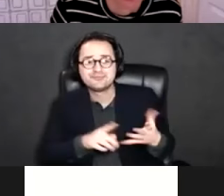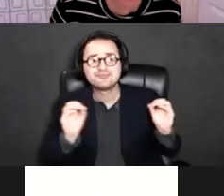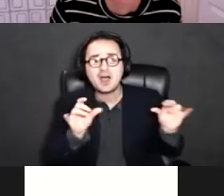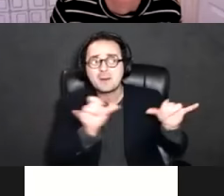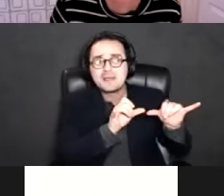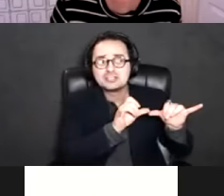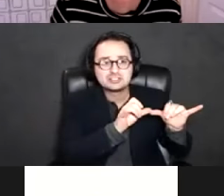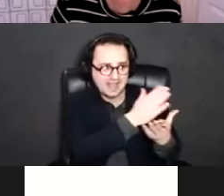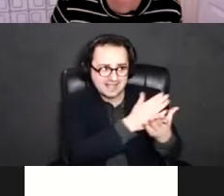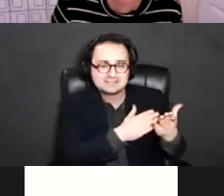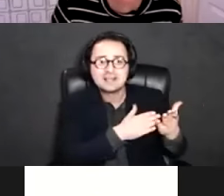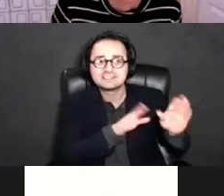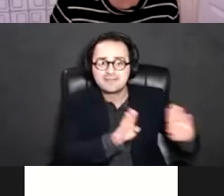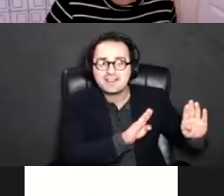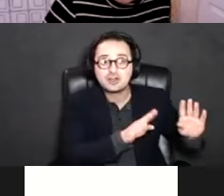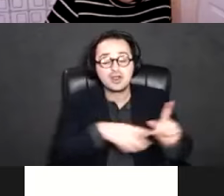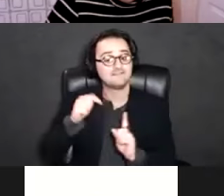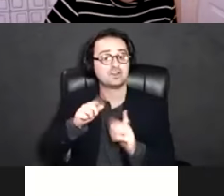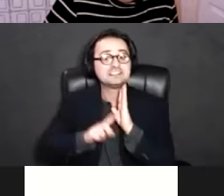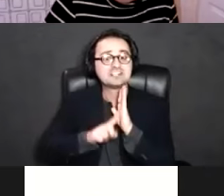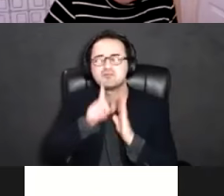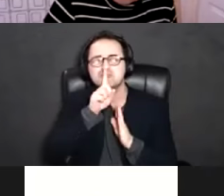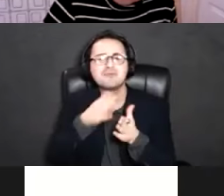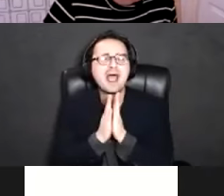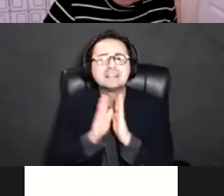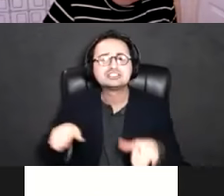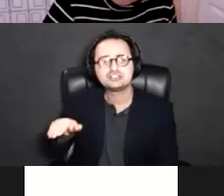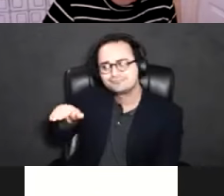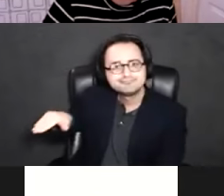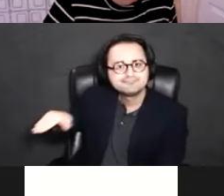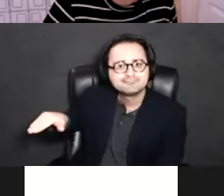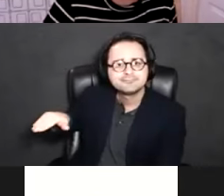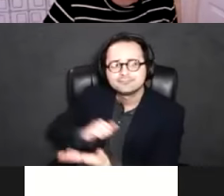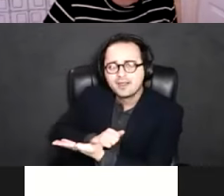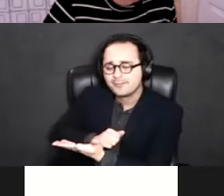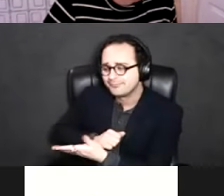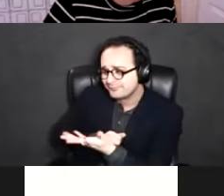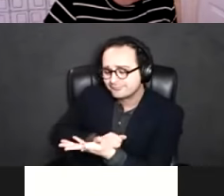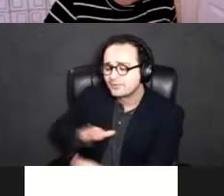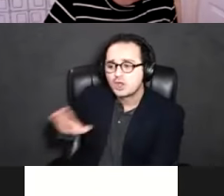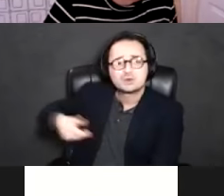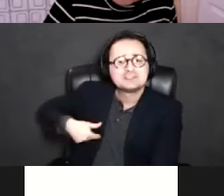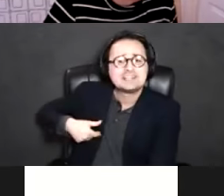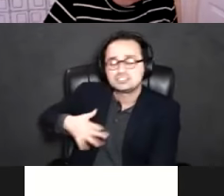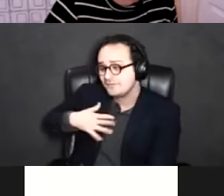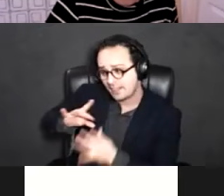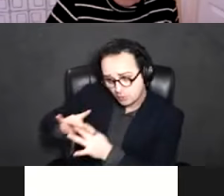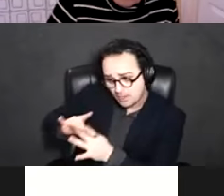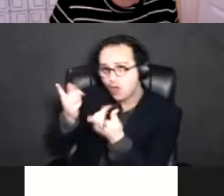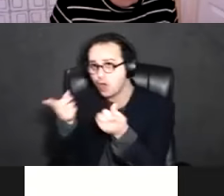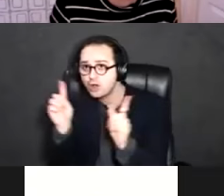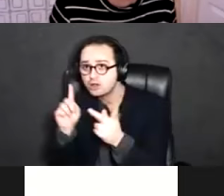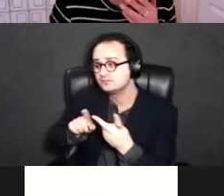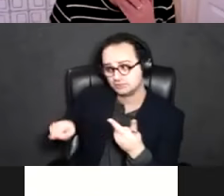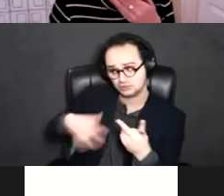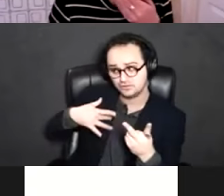So in this first study, we didn't, you know, ask children about their sense of belonging and their sense of